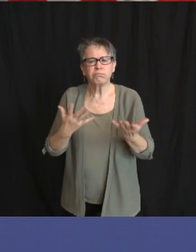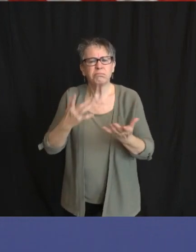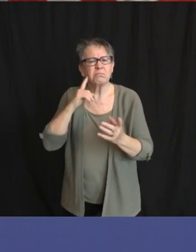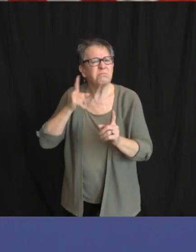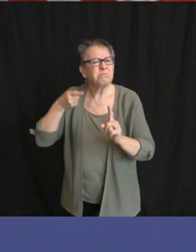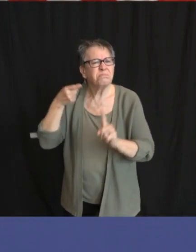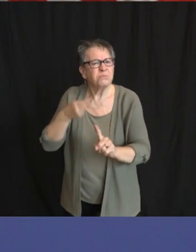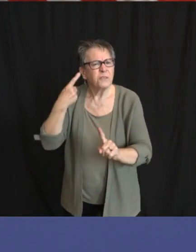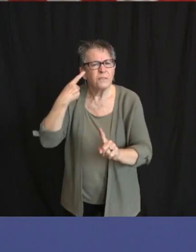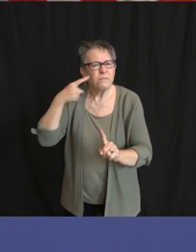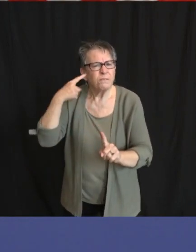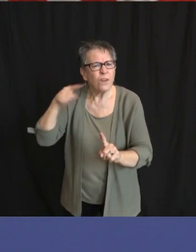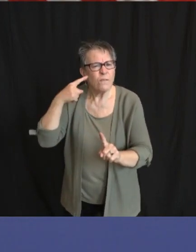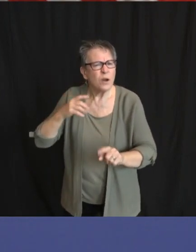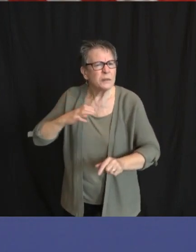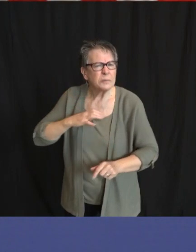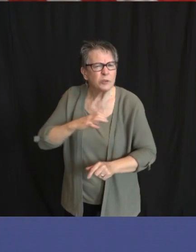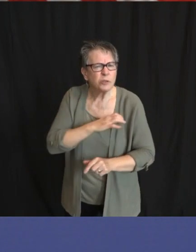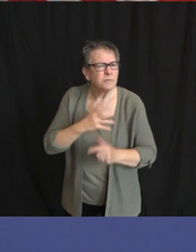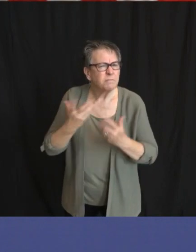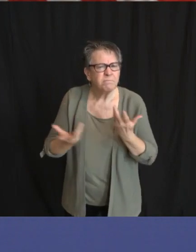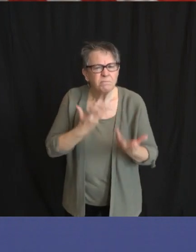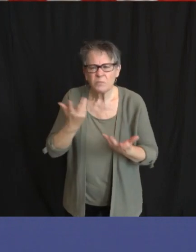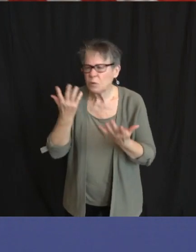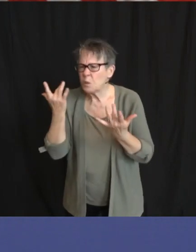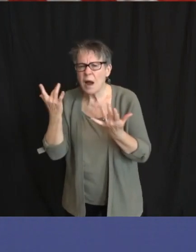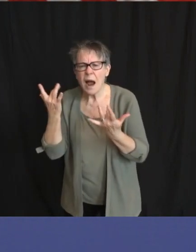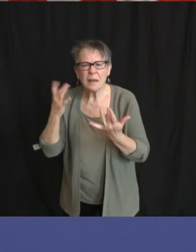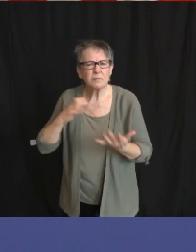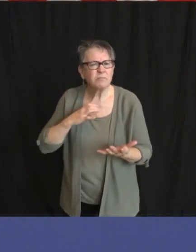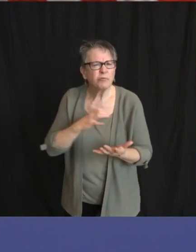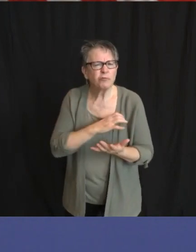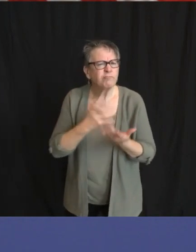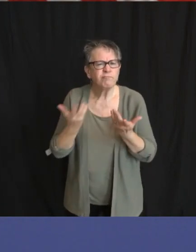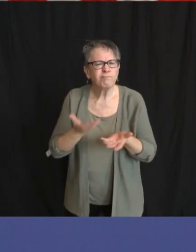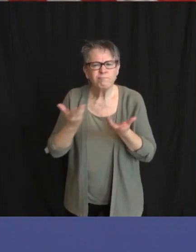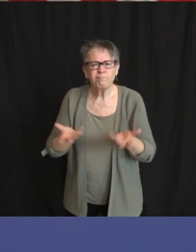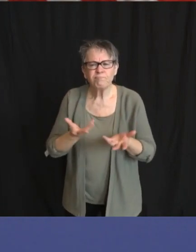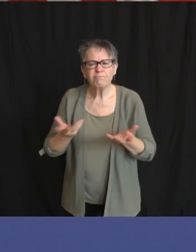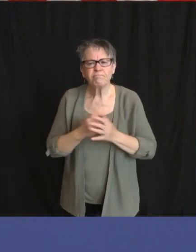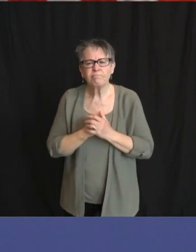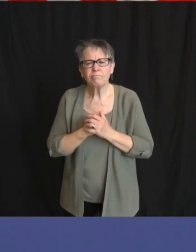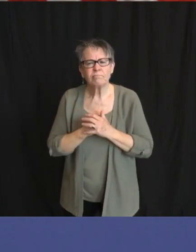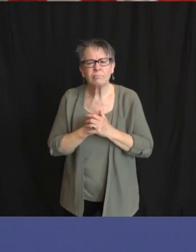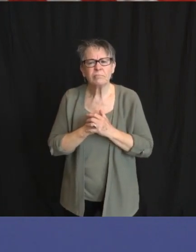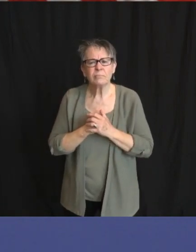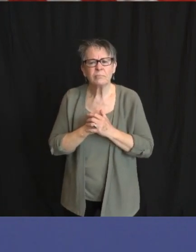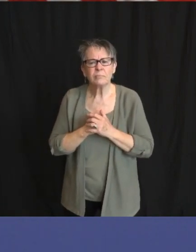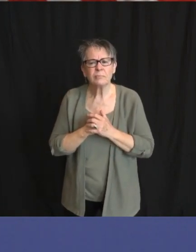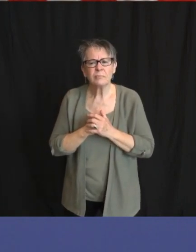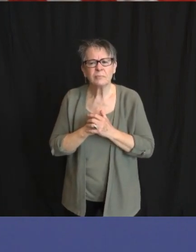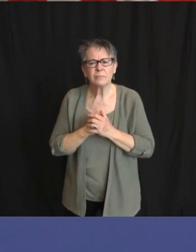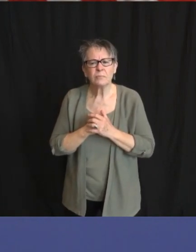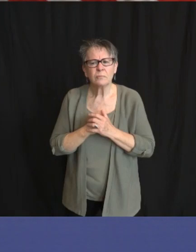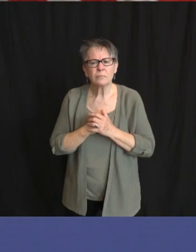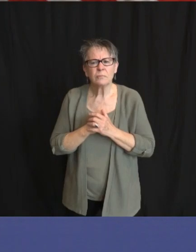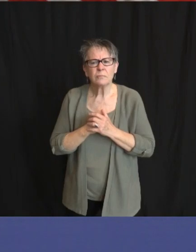did. Second, I'm just a bit curious about why you appointed Neera Tandon from the Center for American Progress